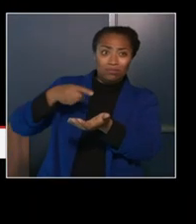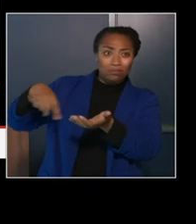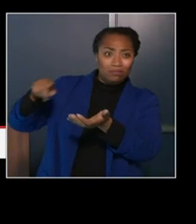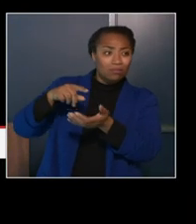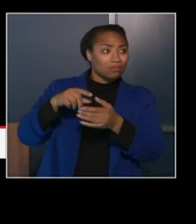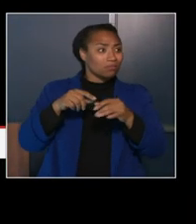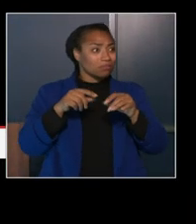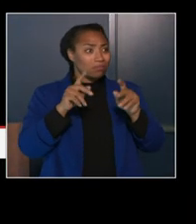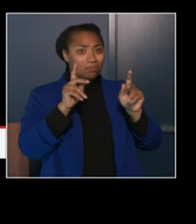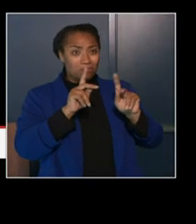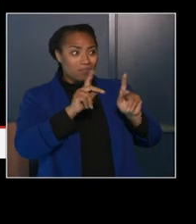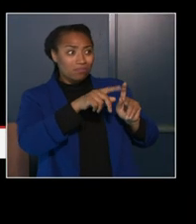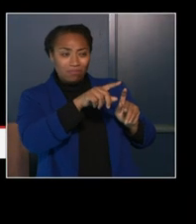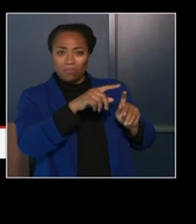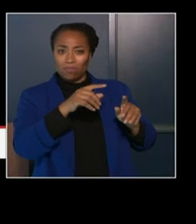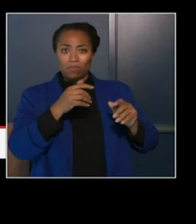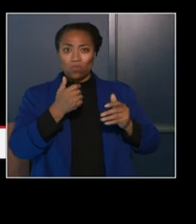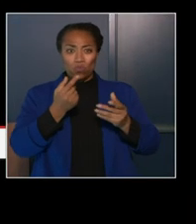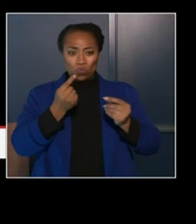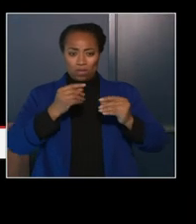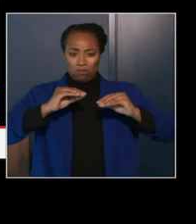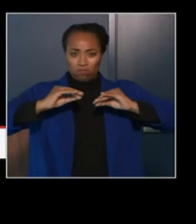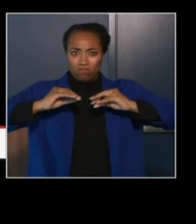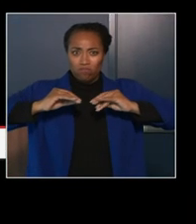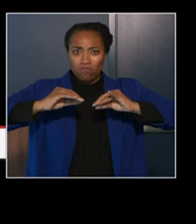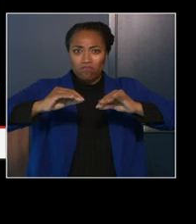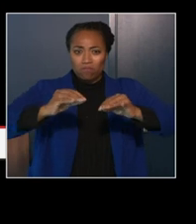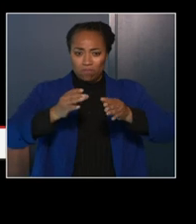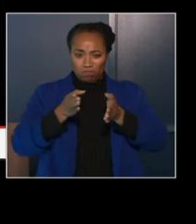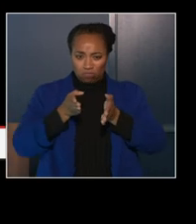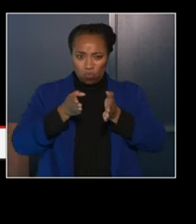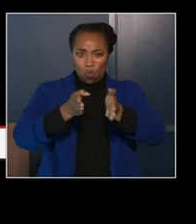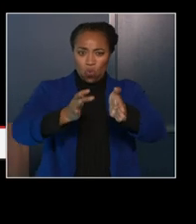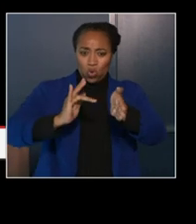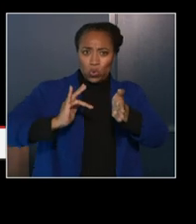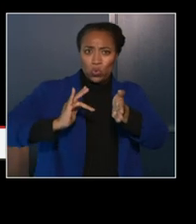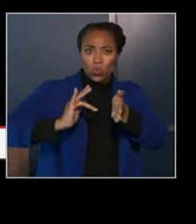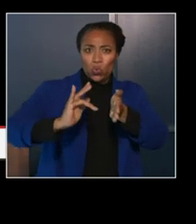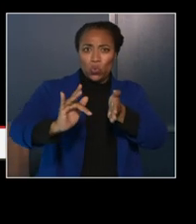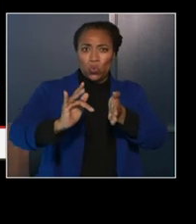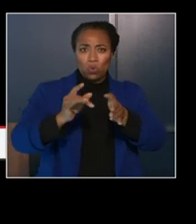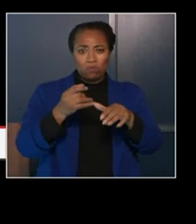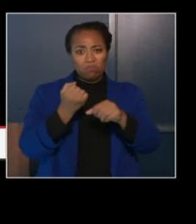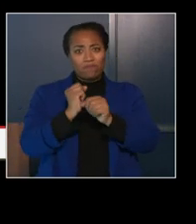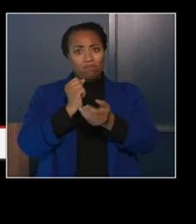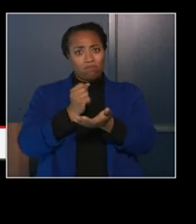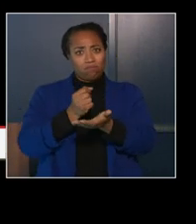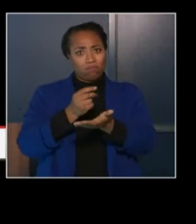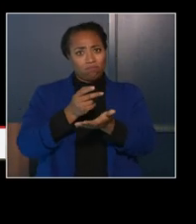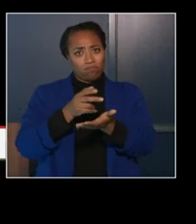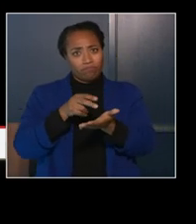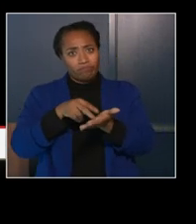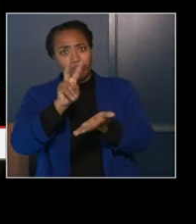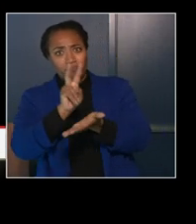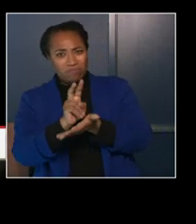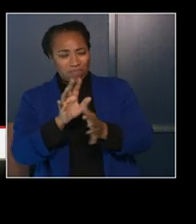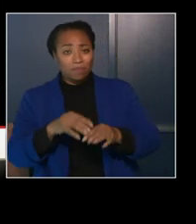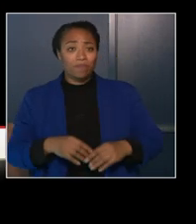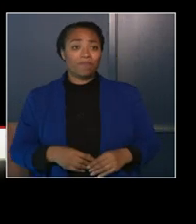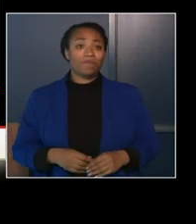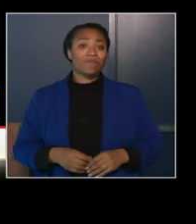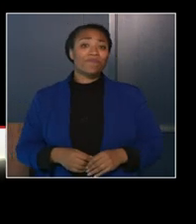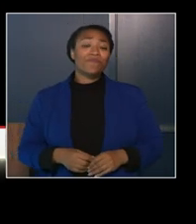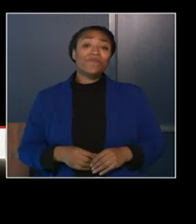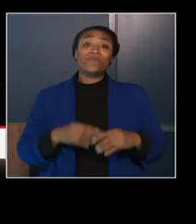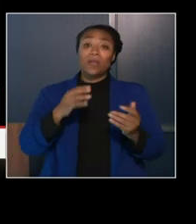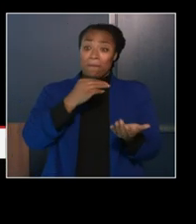streets. Also be advised, as the mayor stated, the snow emergency plan is now in effect beginning at 9 p.m.